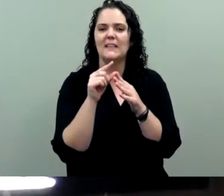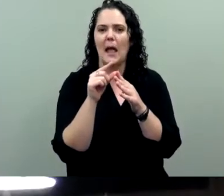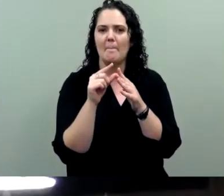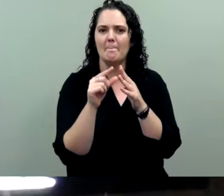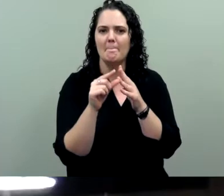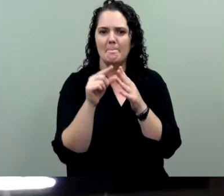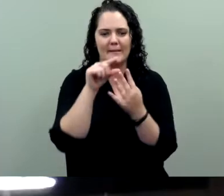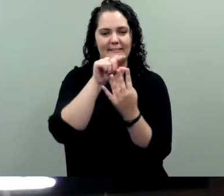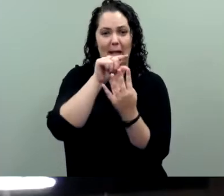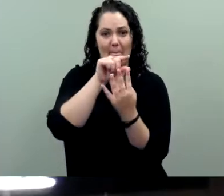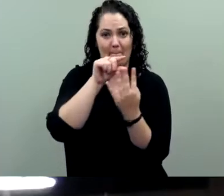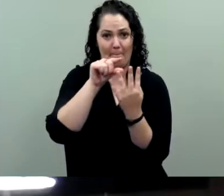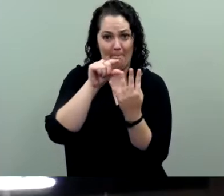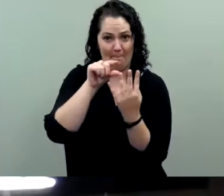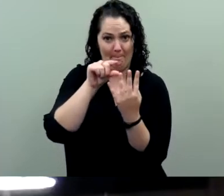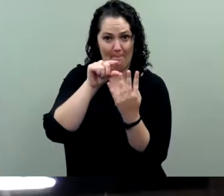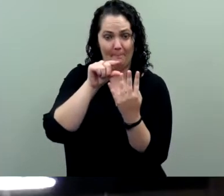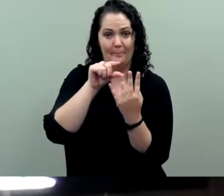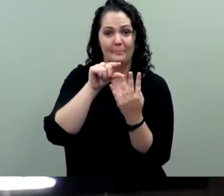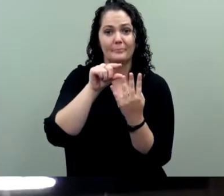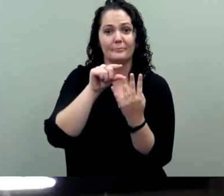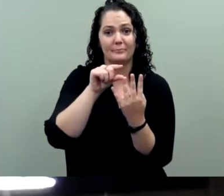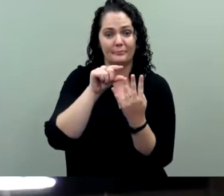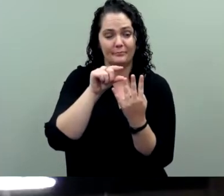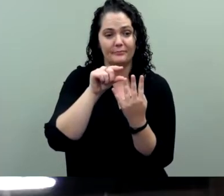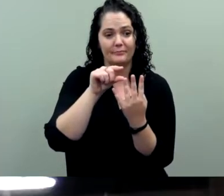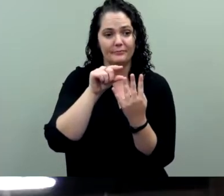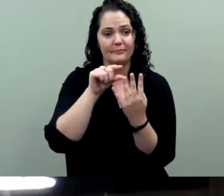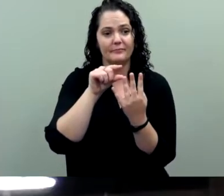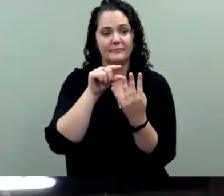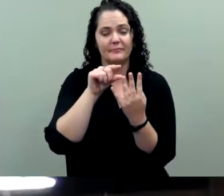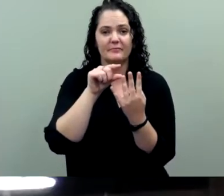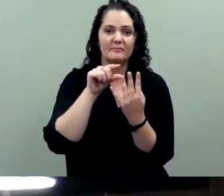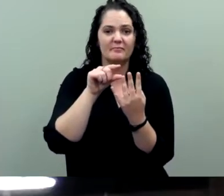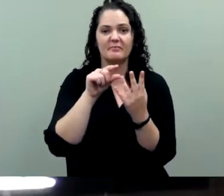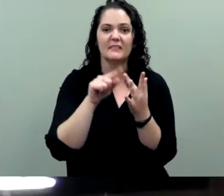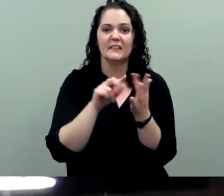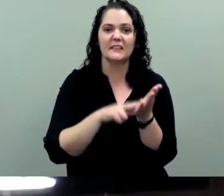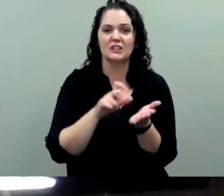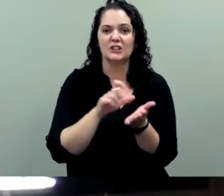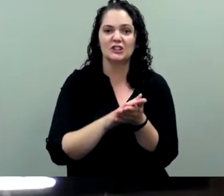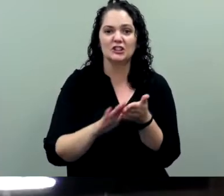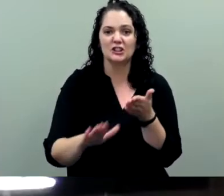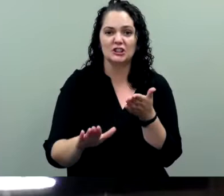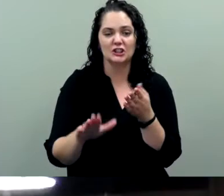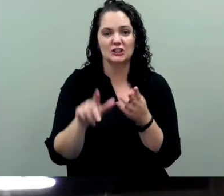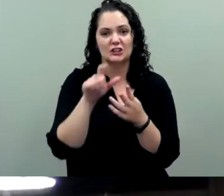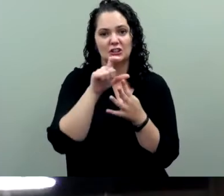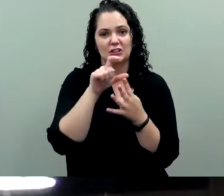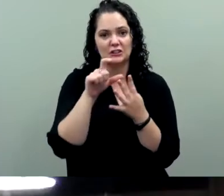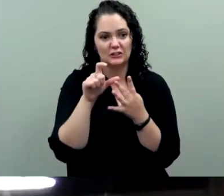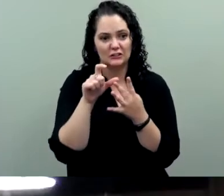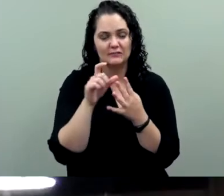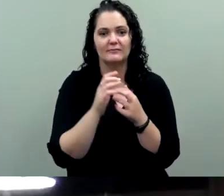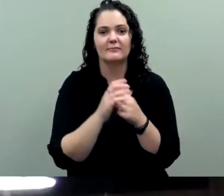time about metric and imperial last week. So 1 inch, which is some amount in centimeters. All right, out from your fingers like